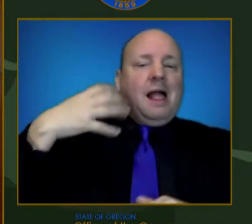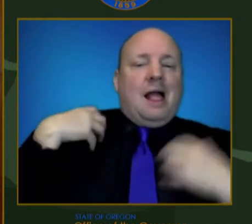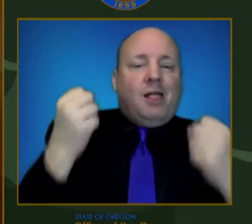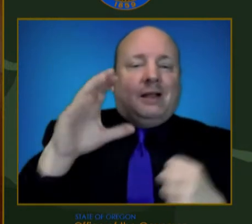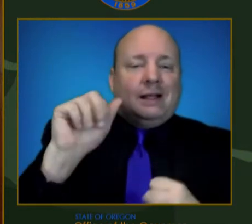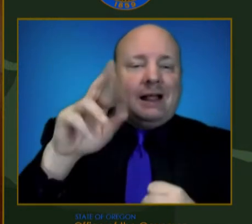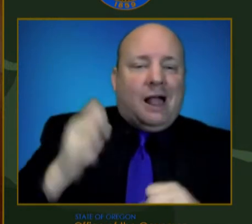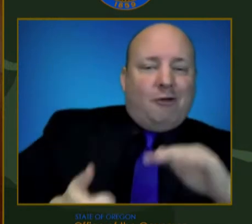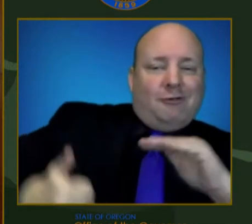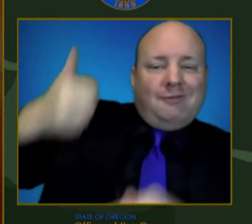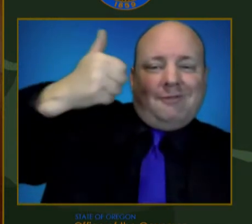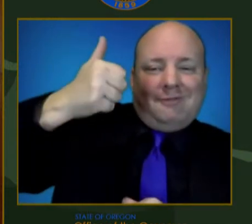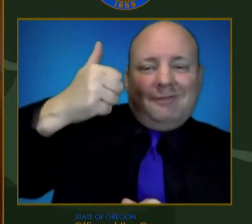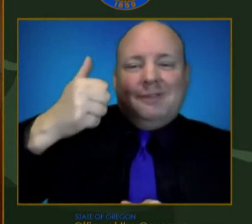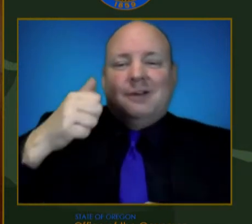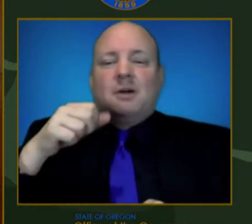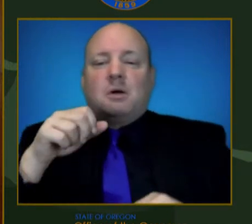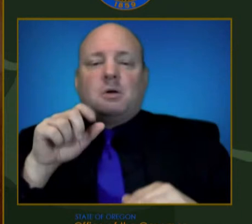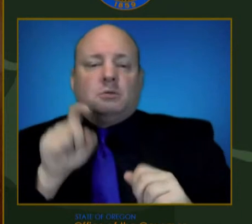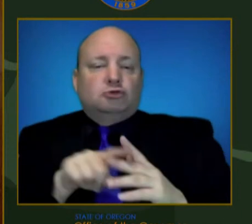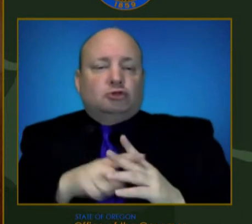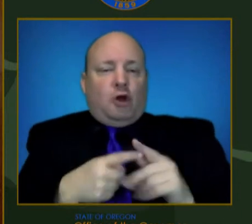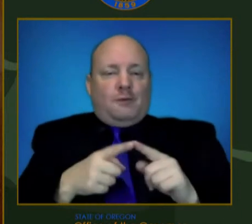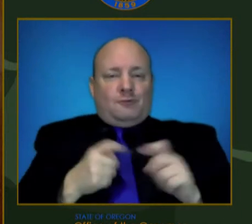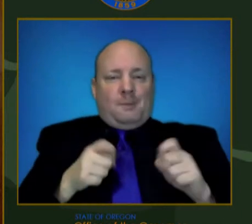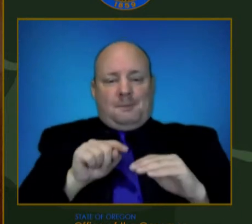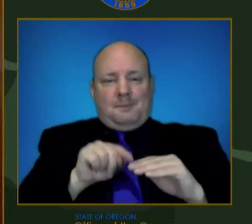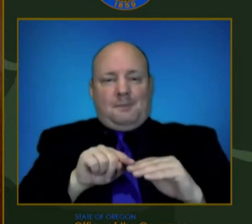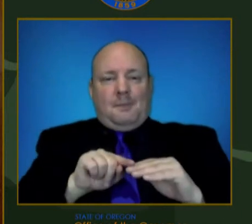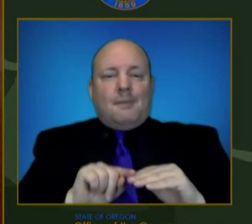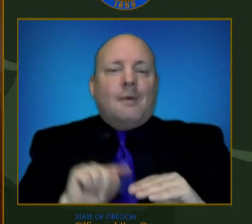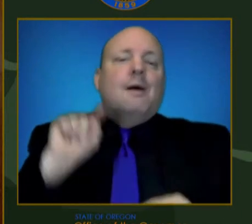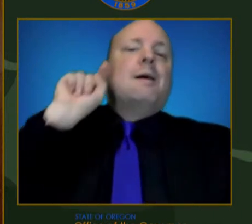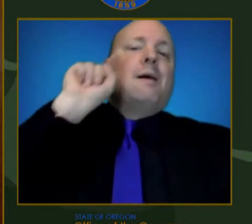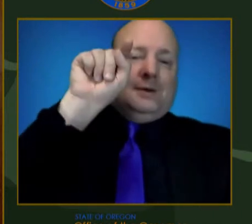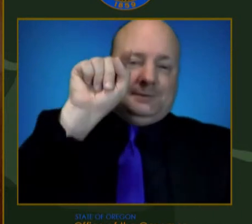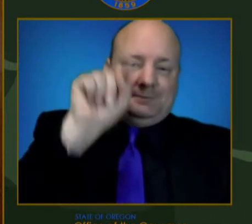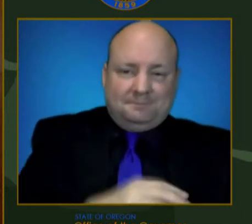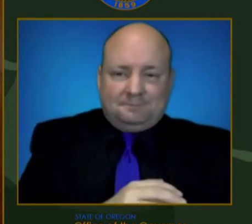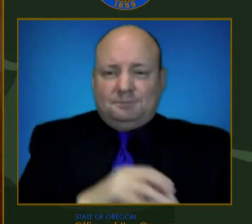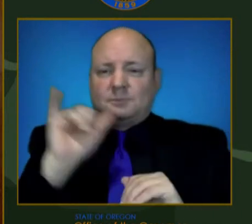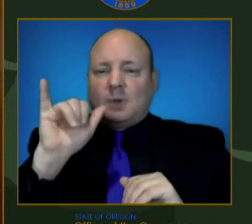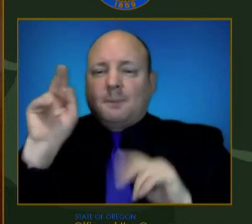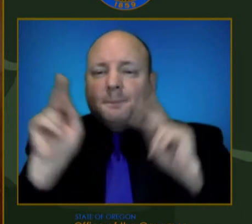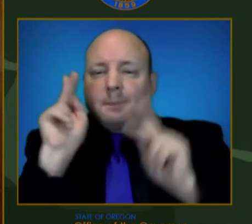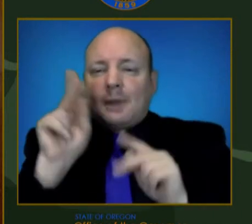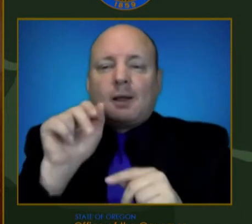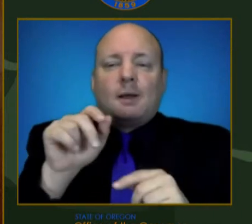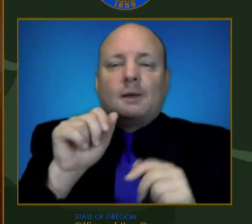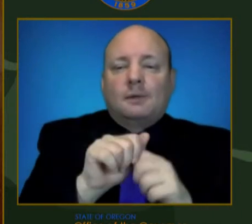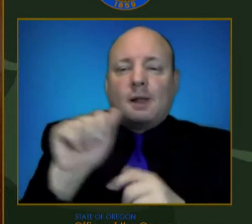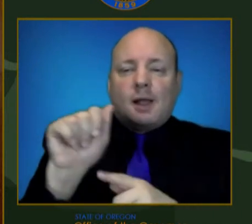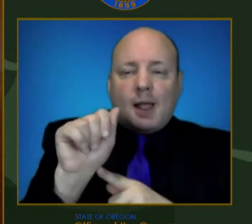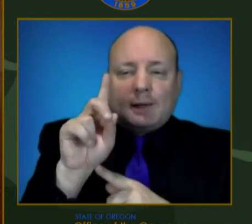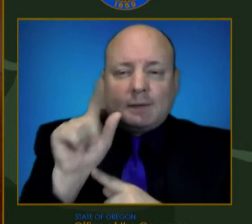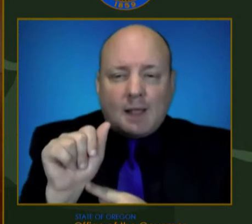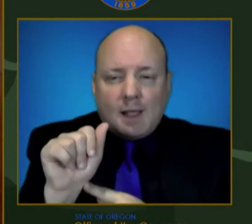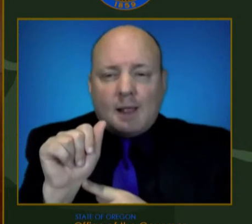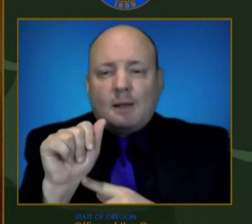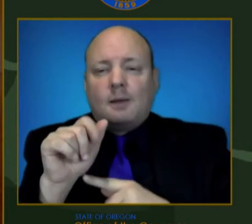career. Future Ready Oregon will help people like Ada, who was born and raised in